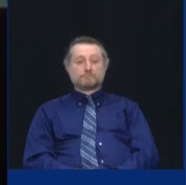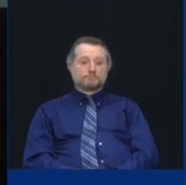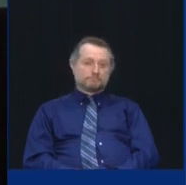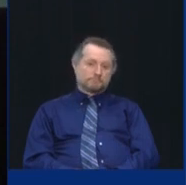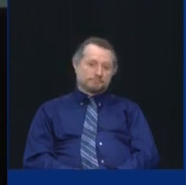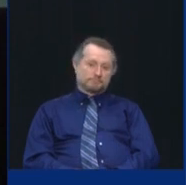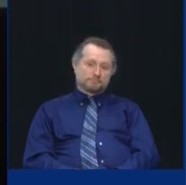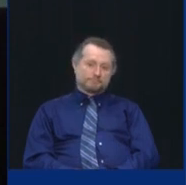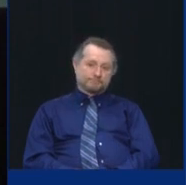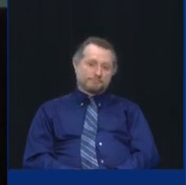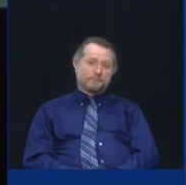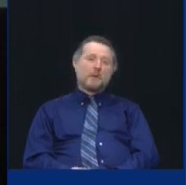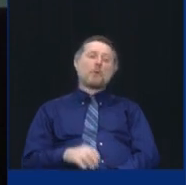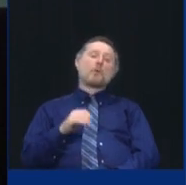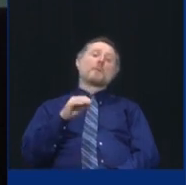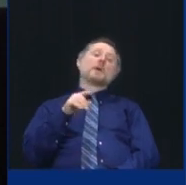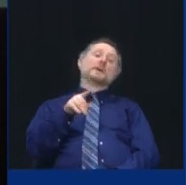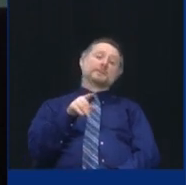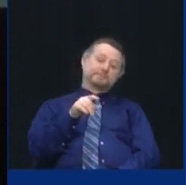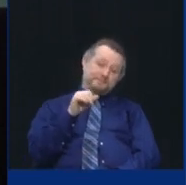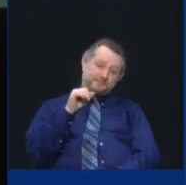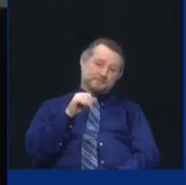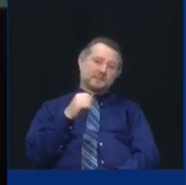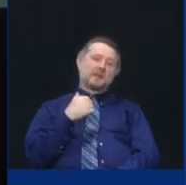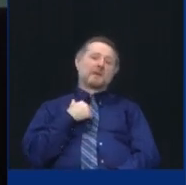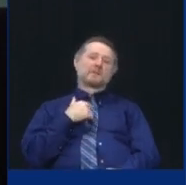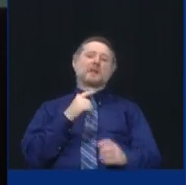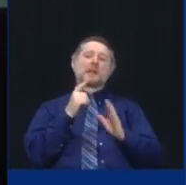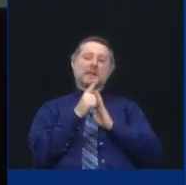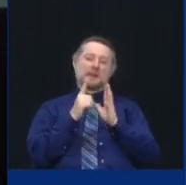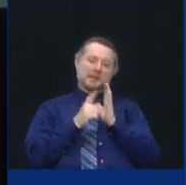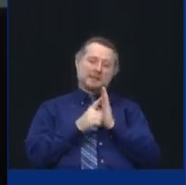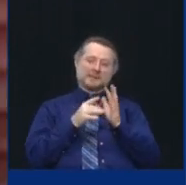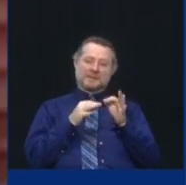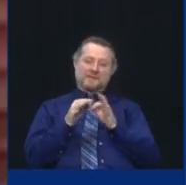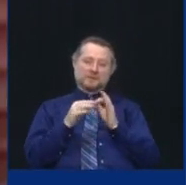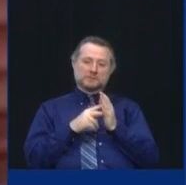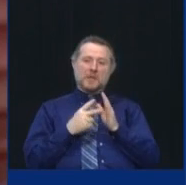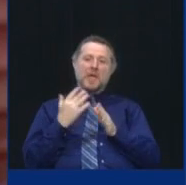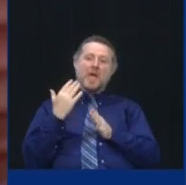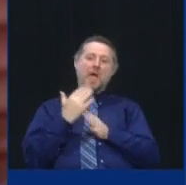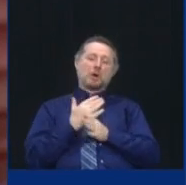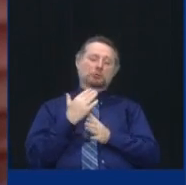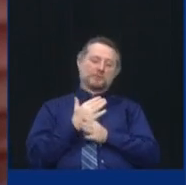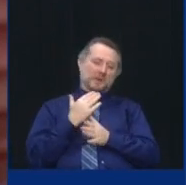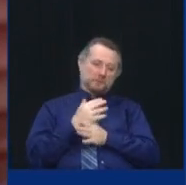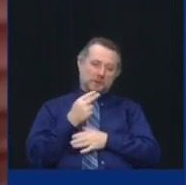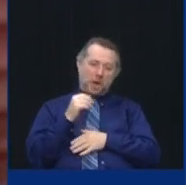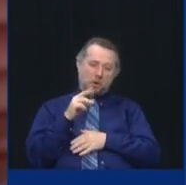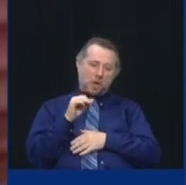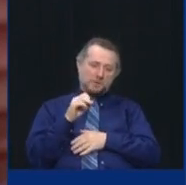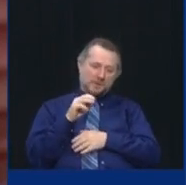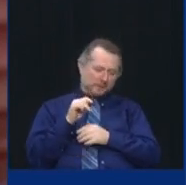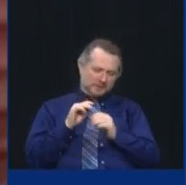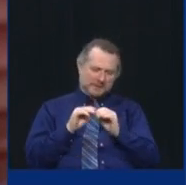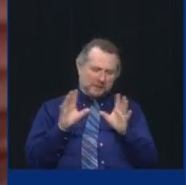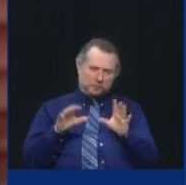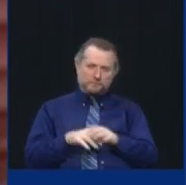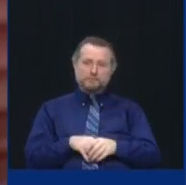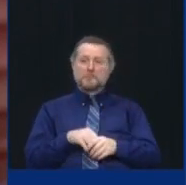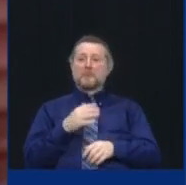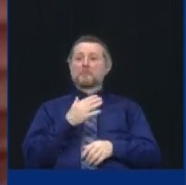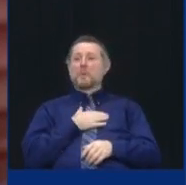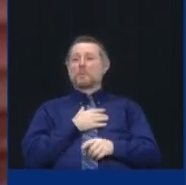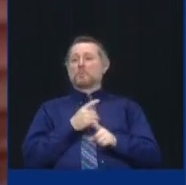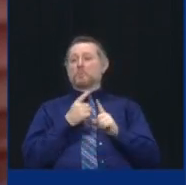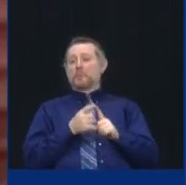Yeah, yeah. There is a legal definition of harassment that is very clear. All I was saying is just uncomfortable